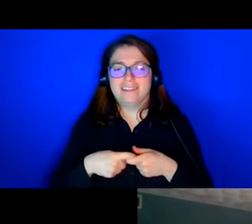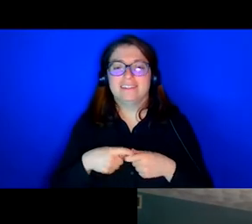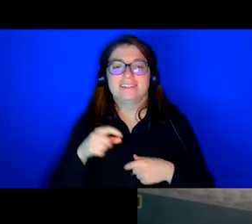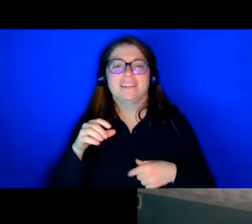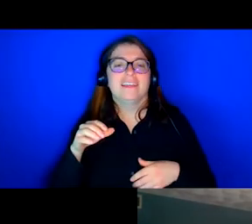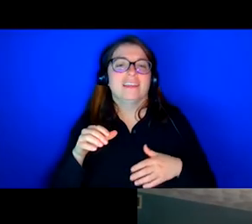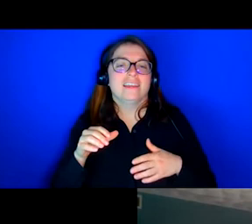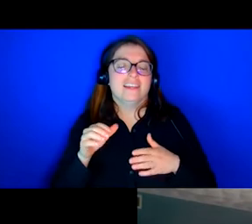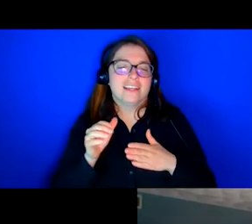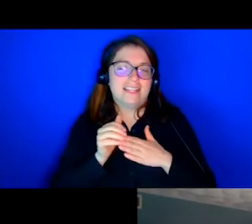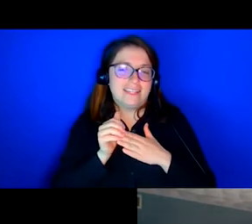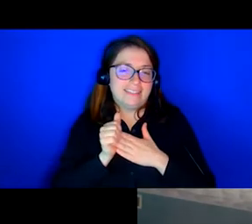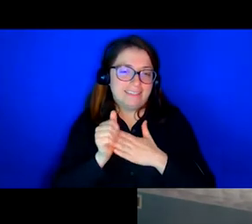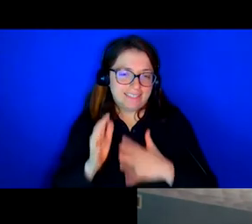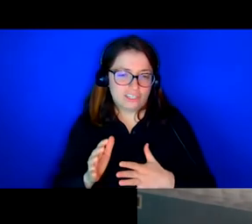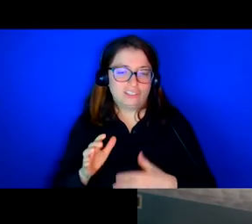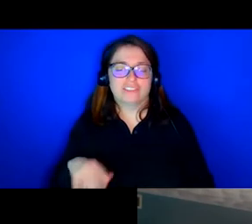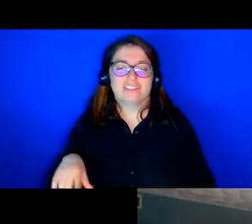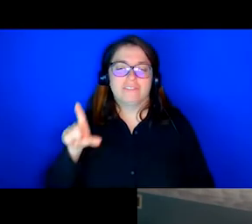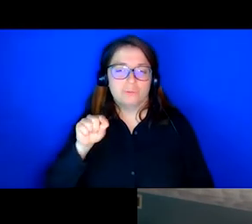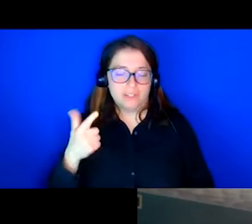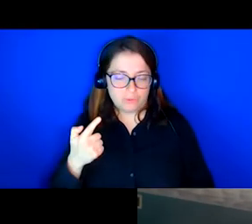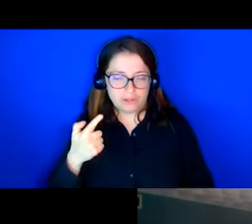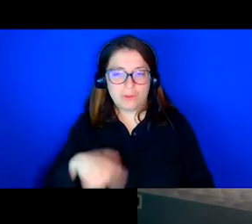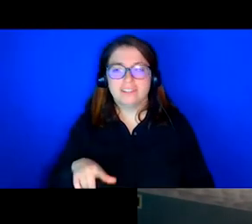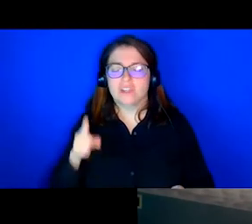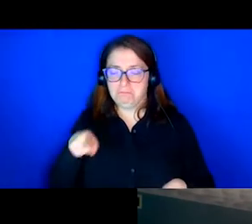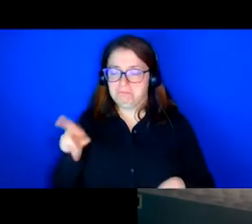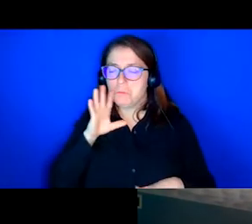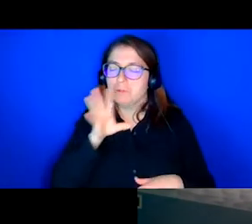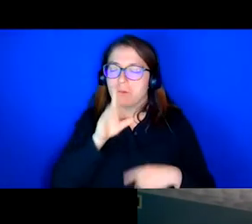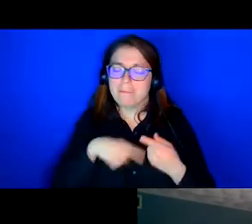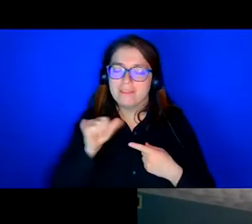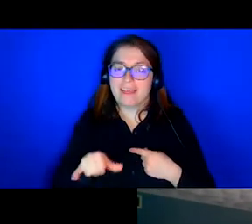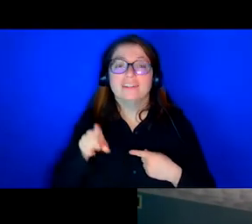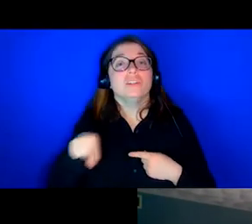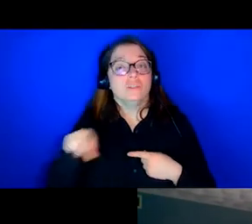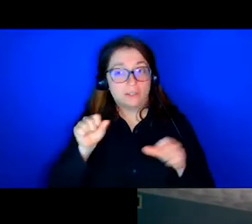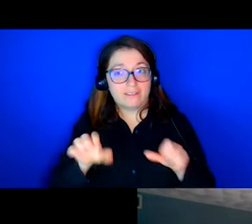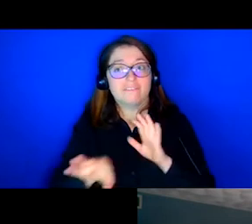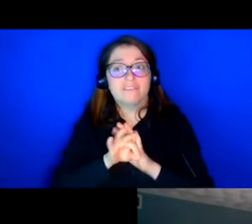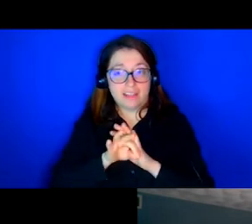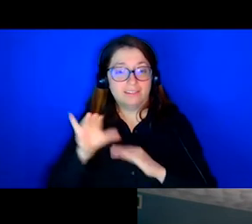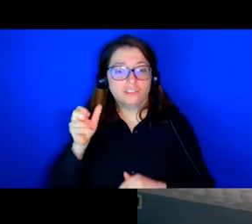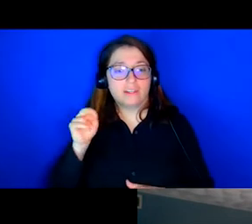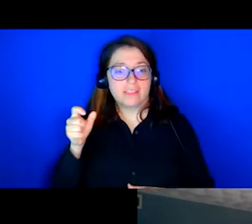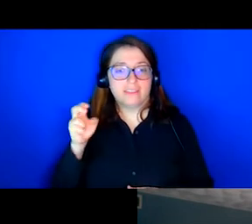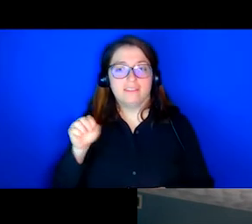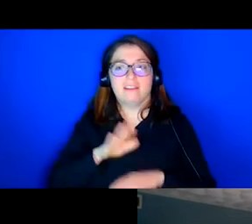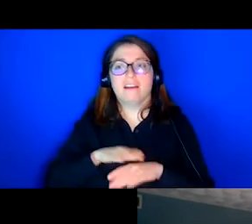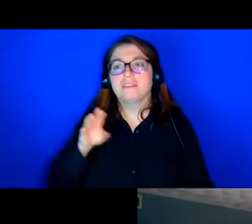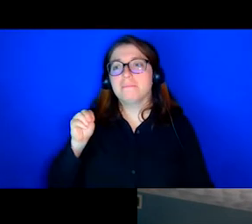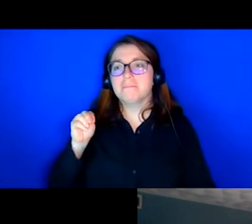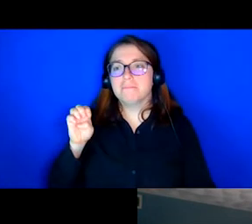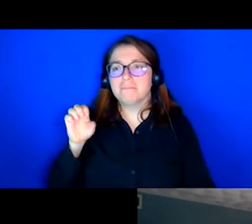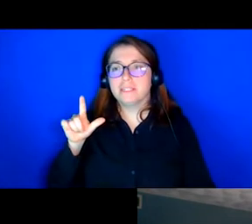to be telling you a little bit about that. You can find Jonathan on the Milliard Collective, our online platform, in a number of groups where he